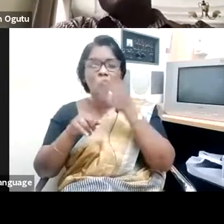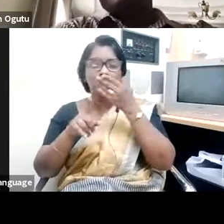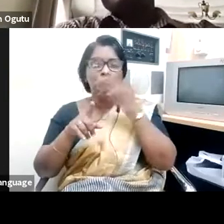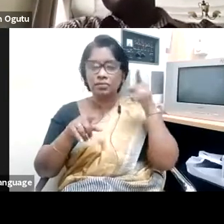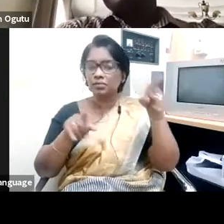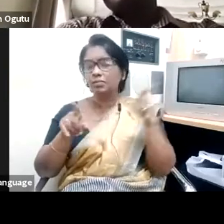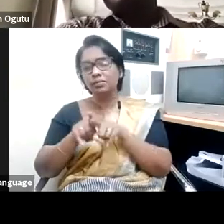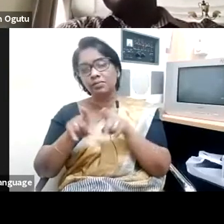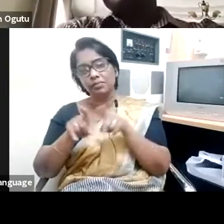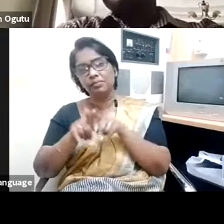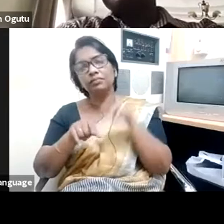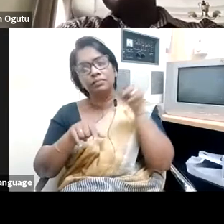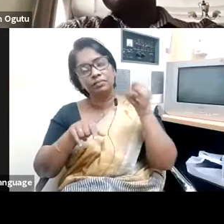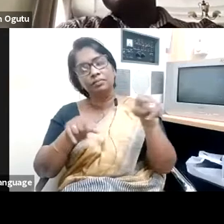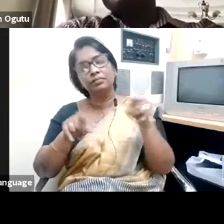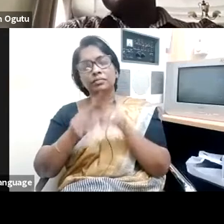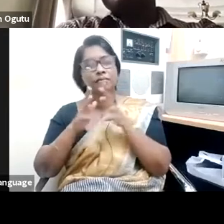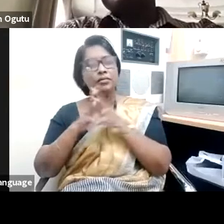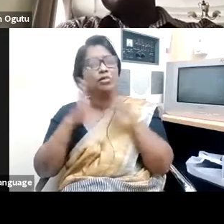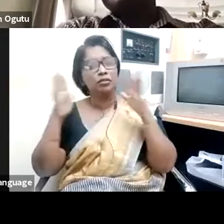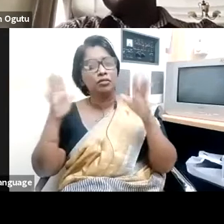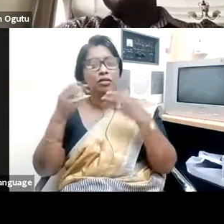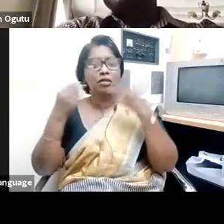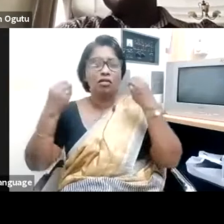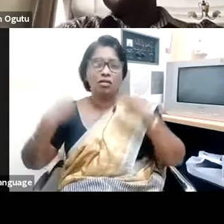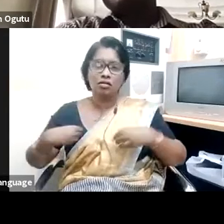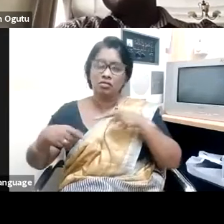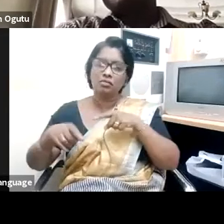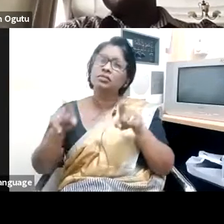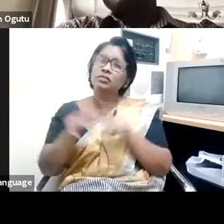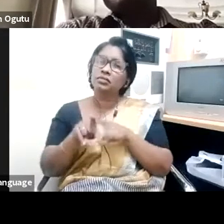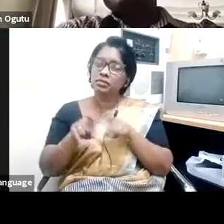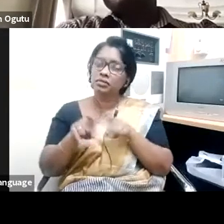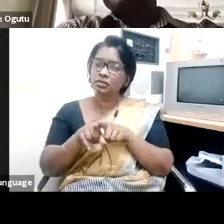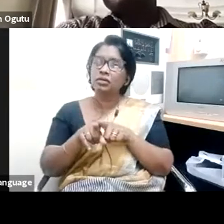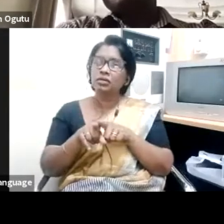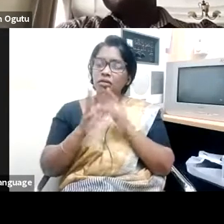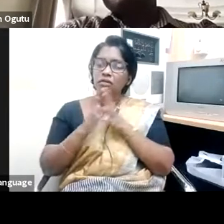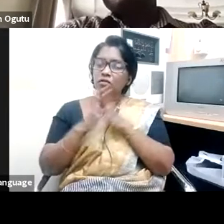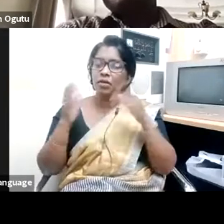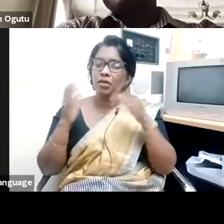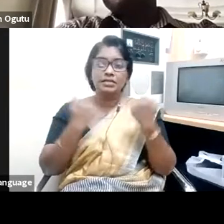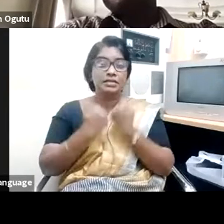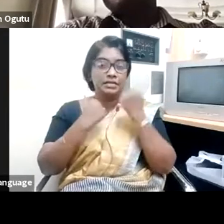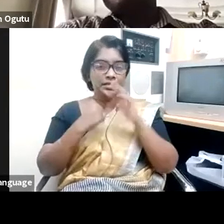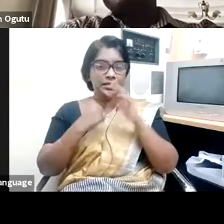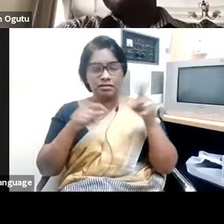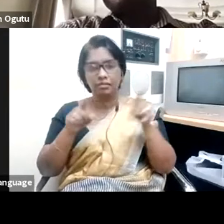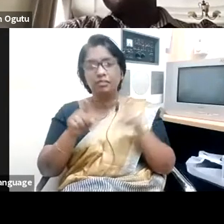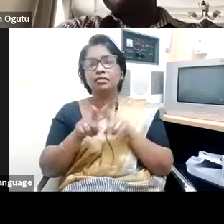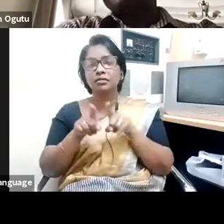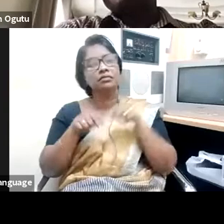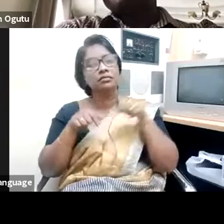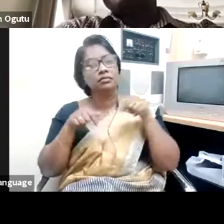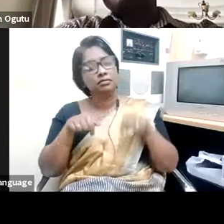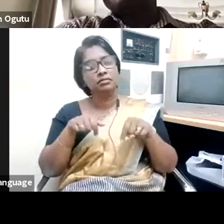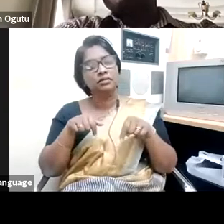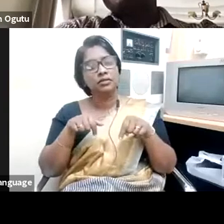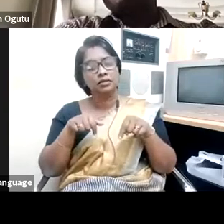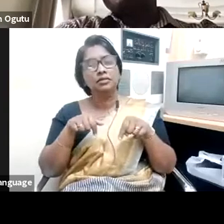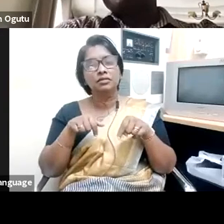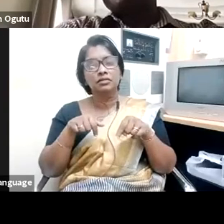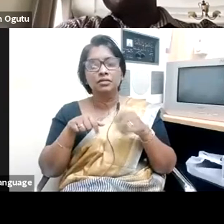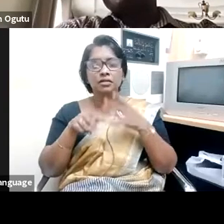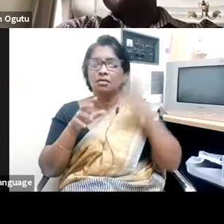failure and the most difficult challenge, which we are still overcoming, and some of which we managed to overcome. Not fast enough, not great